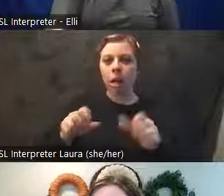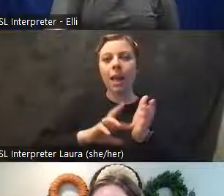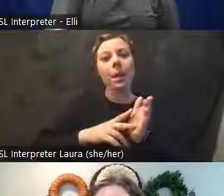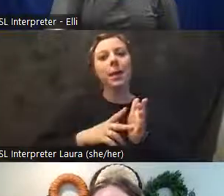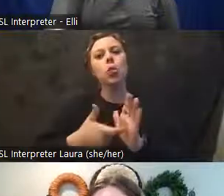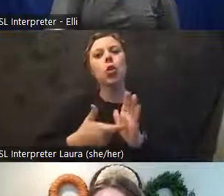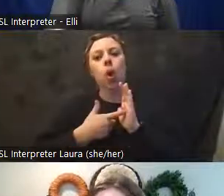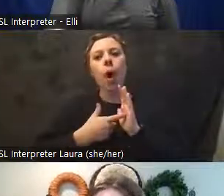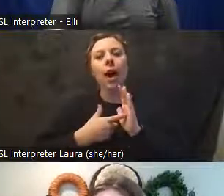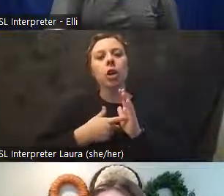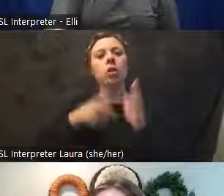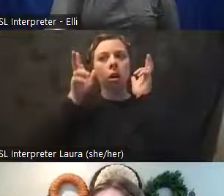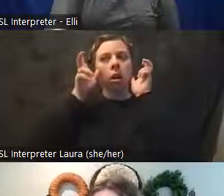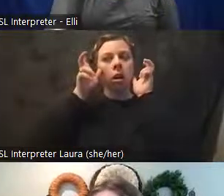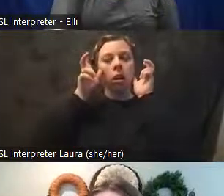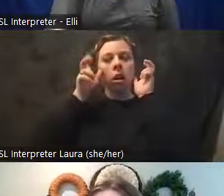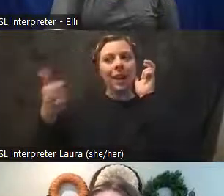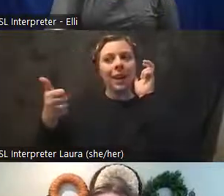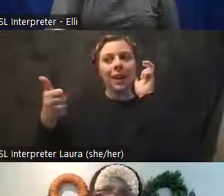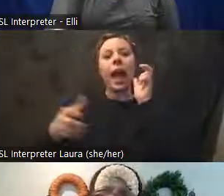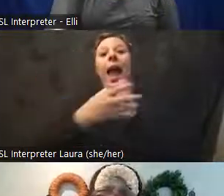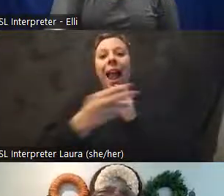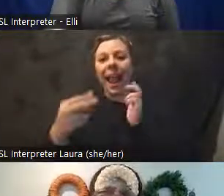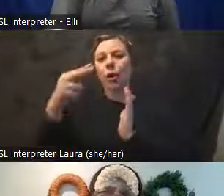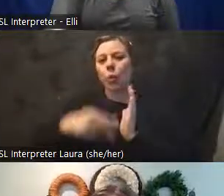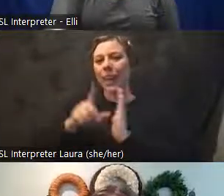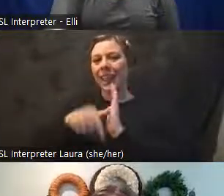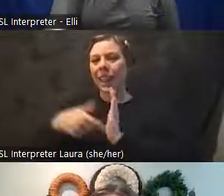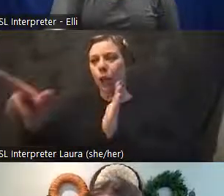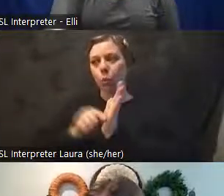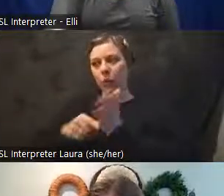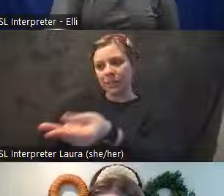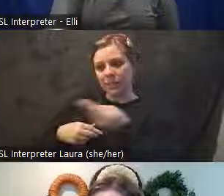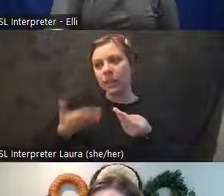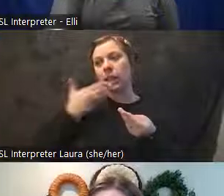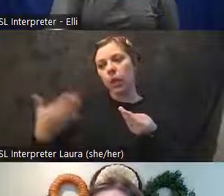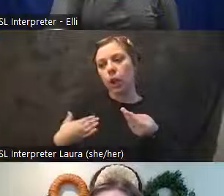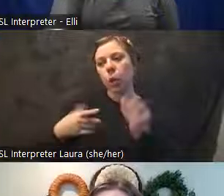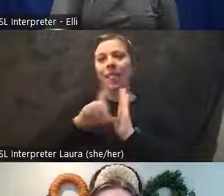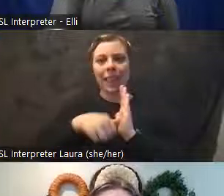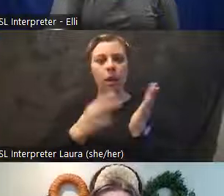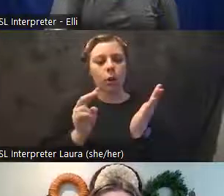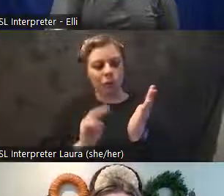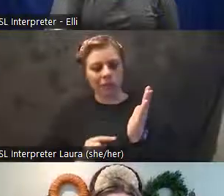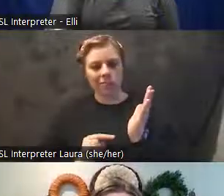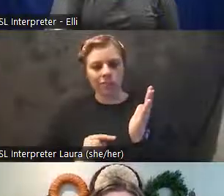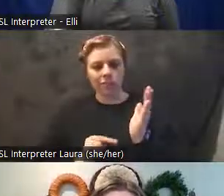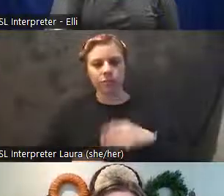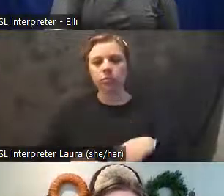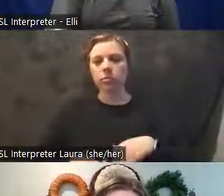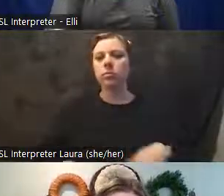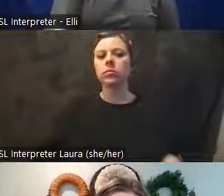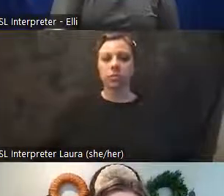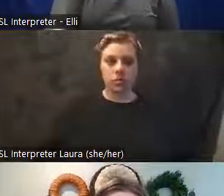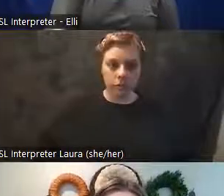So I think peer support for me is one of the most important spaces to be able to provide